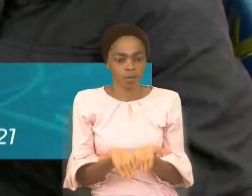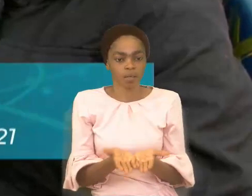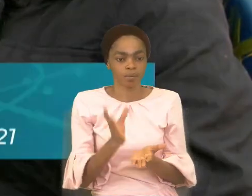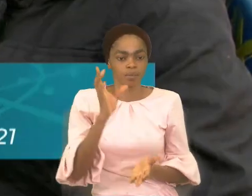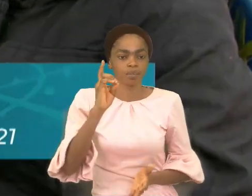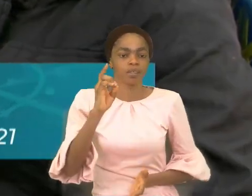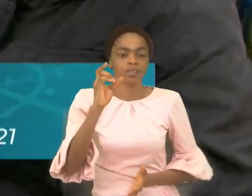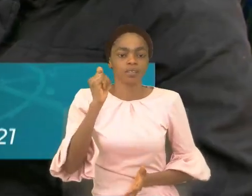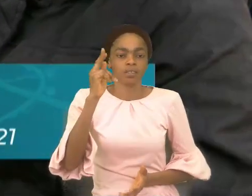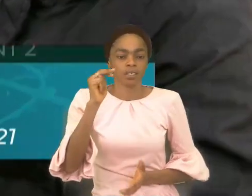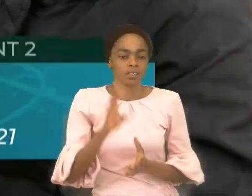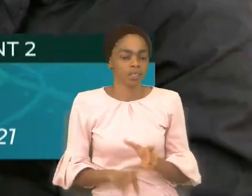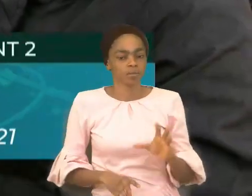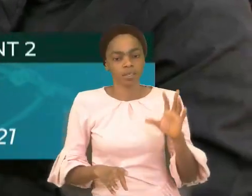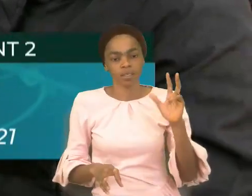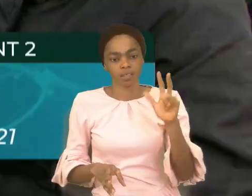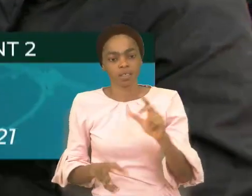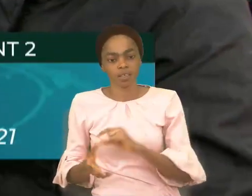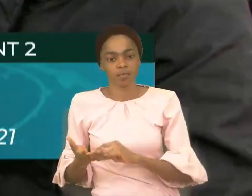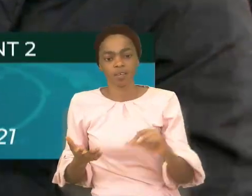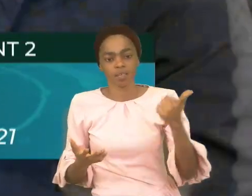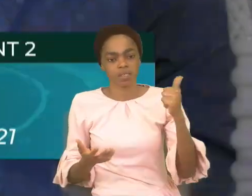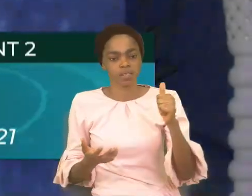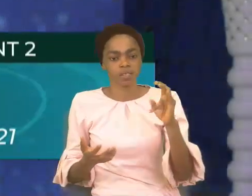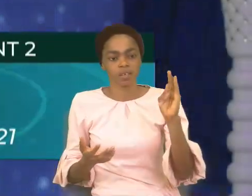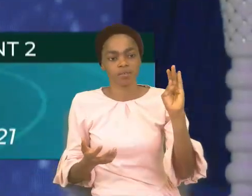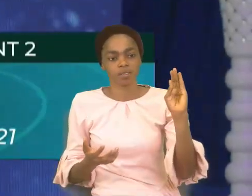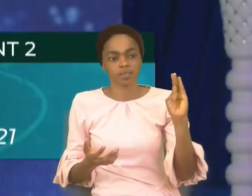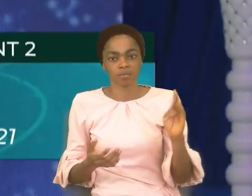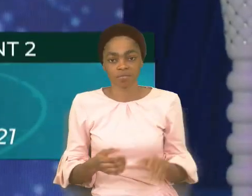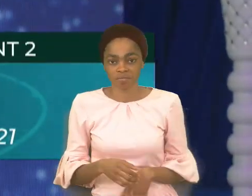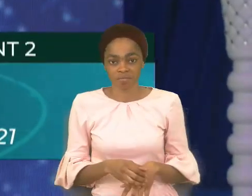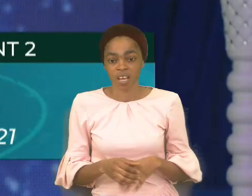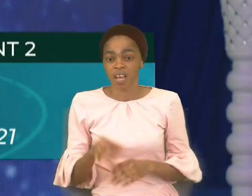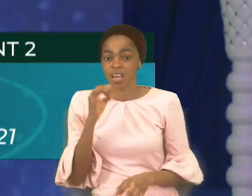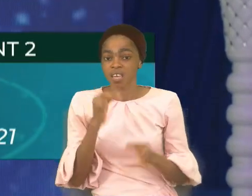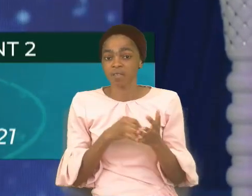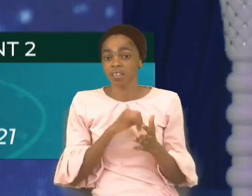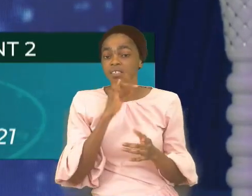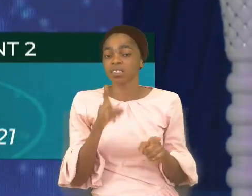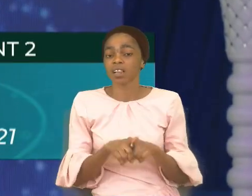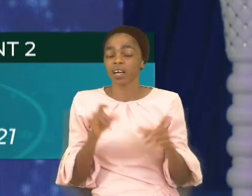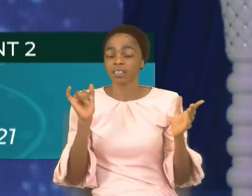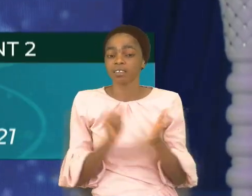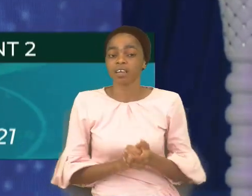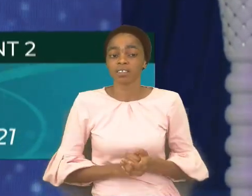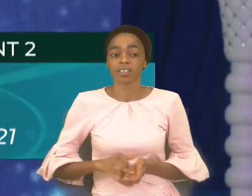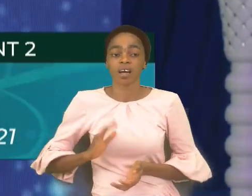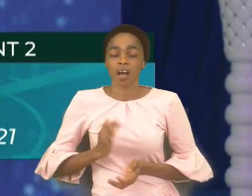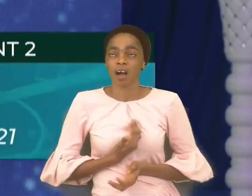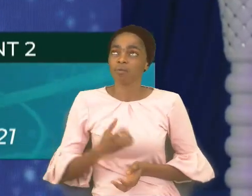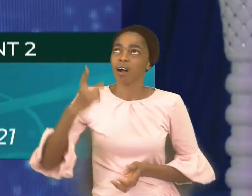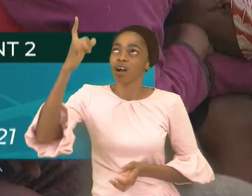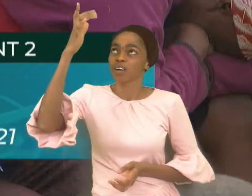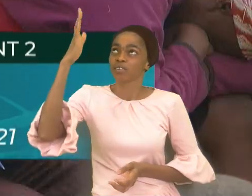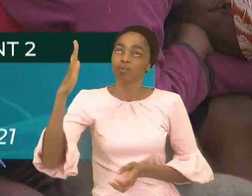our God, whom we serve, is able to deliver us. He